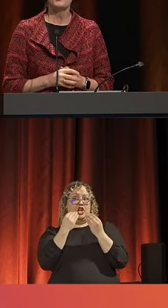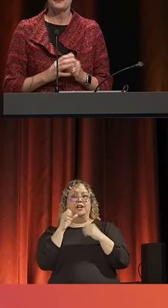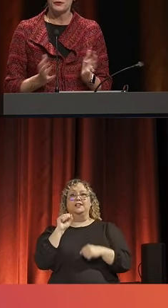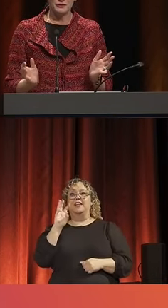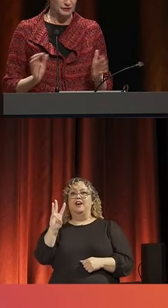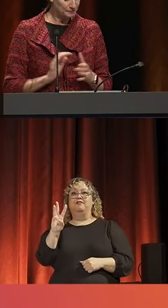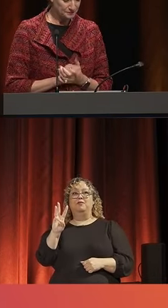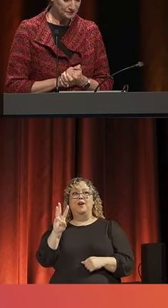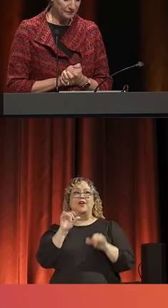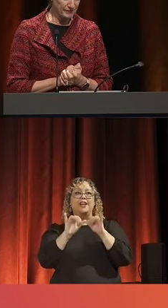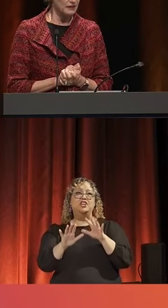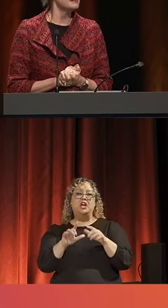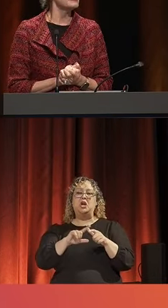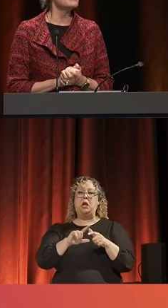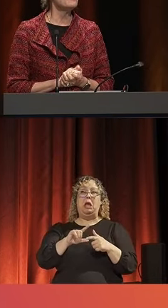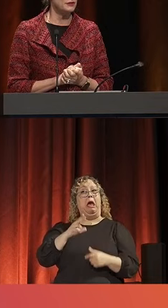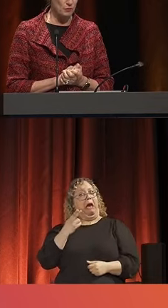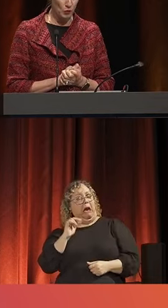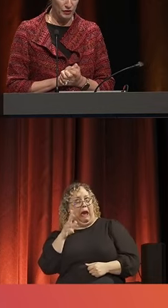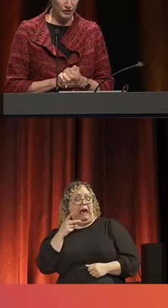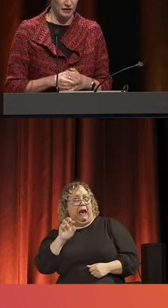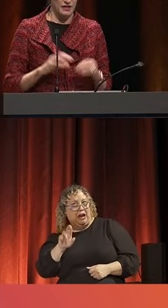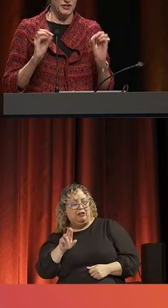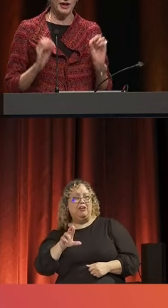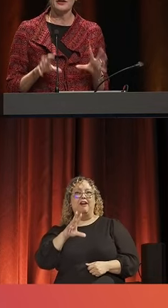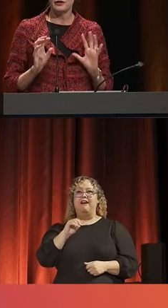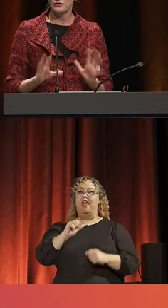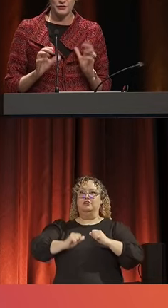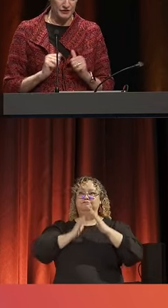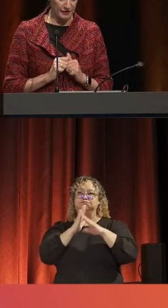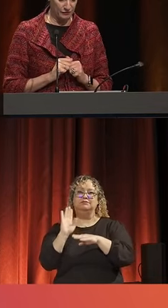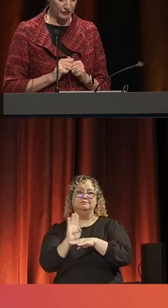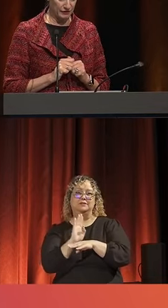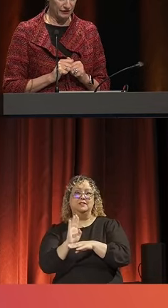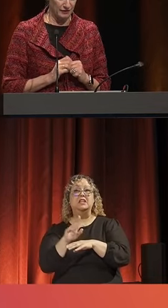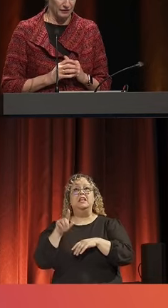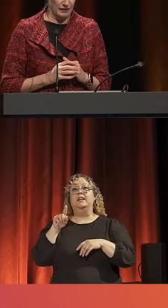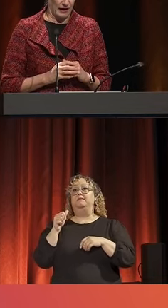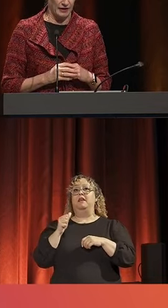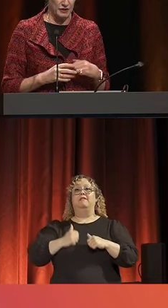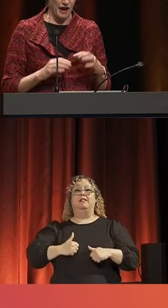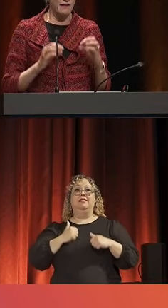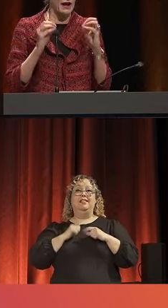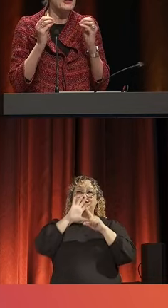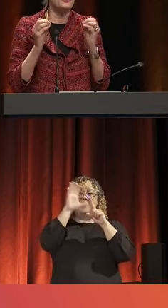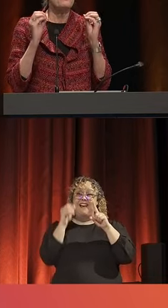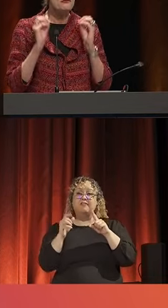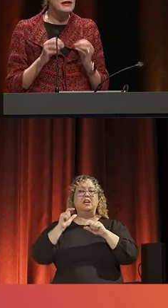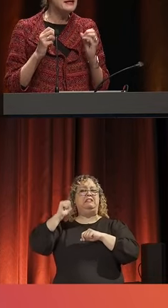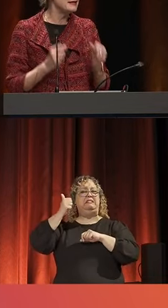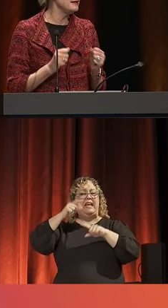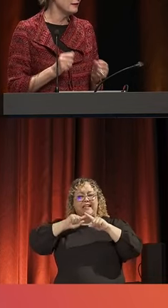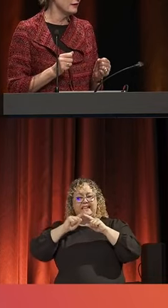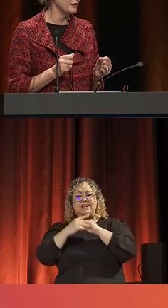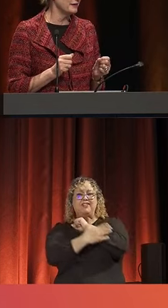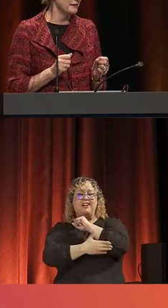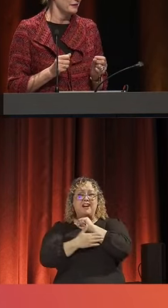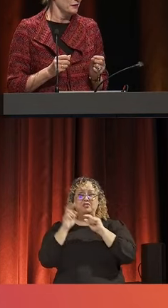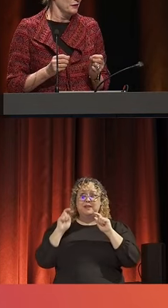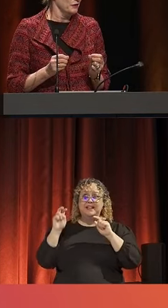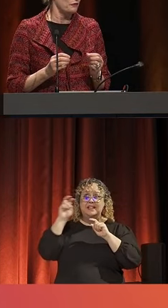an entrepreneur. He's lived in more than 10 countries in Africa, and he's got a really keen